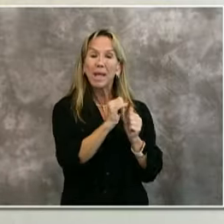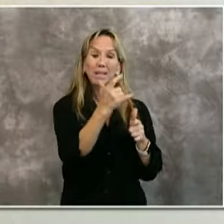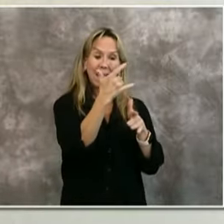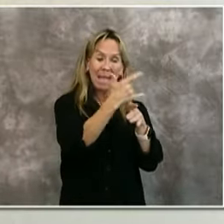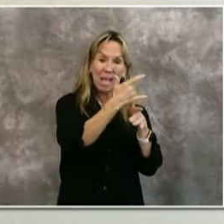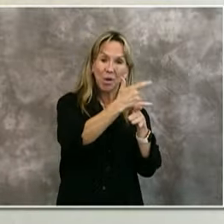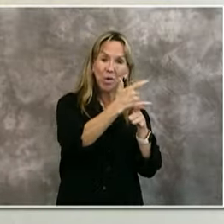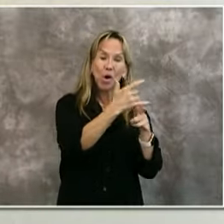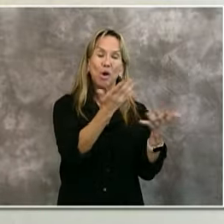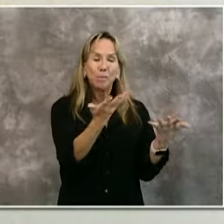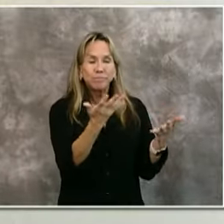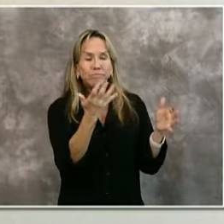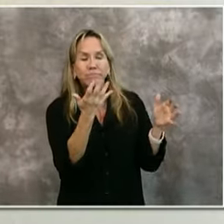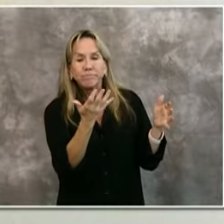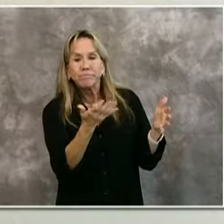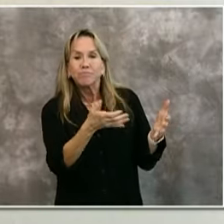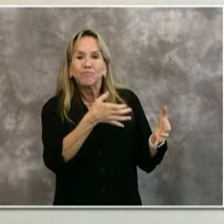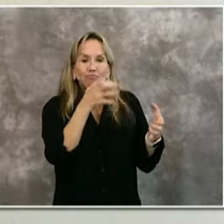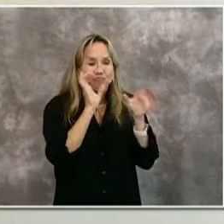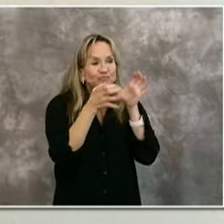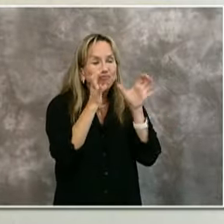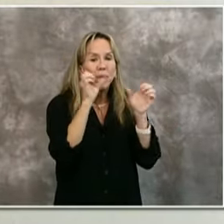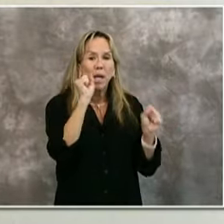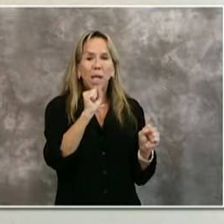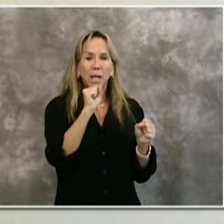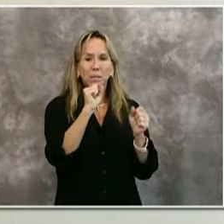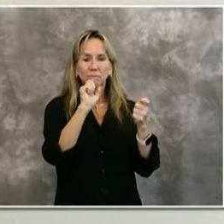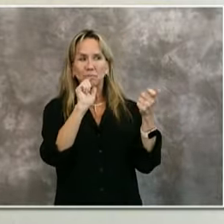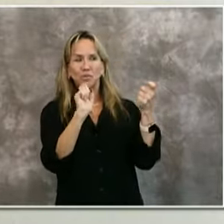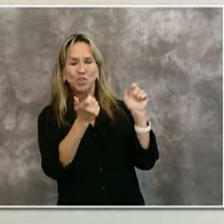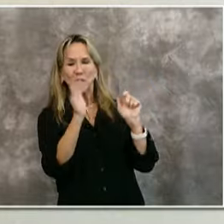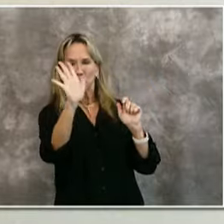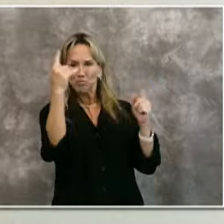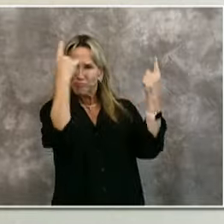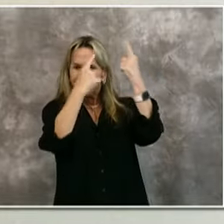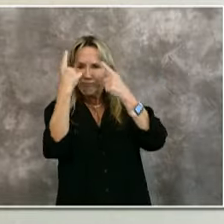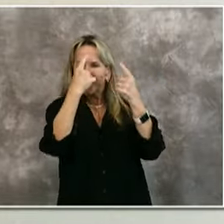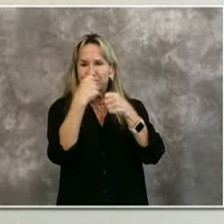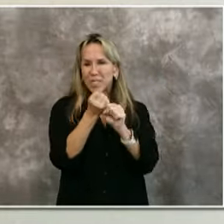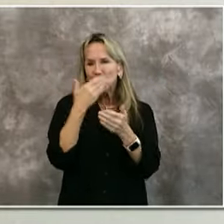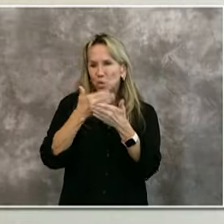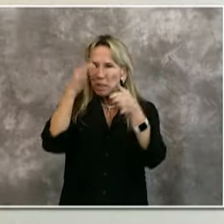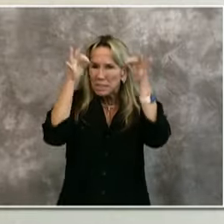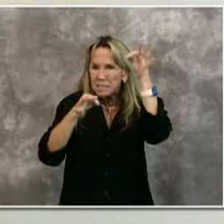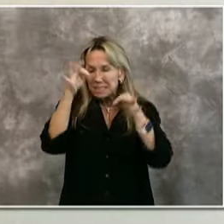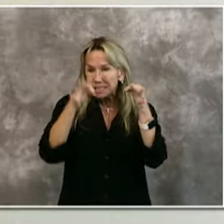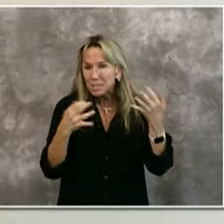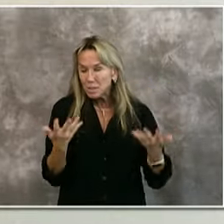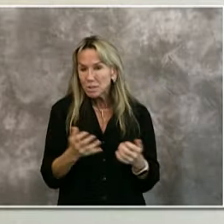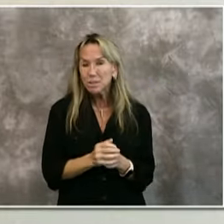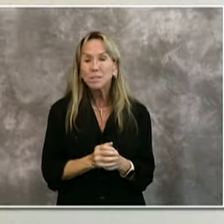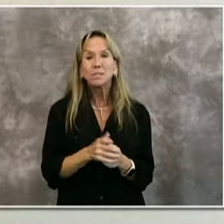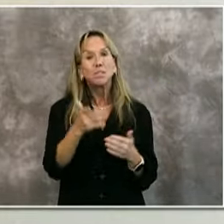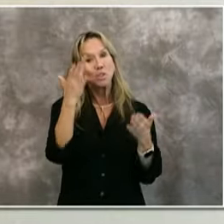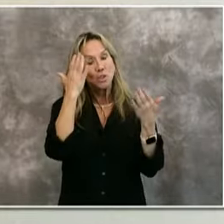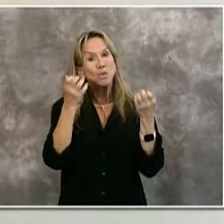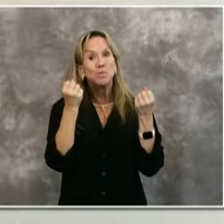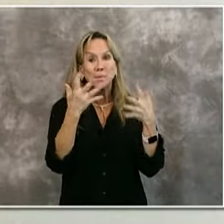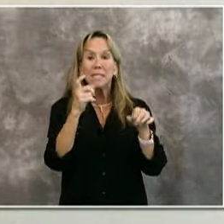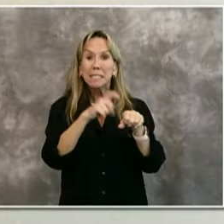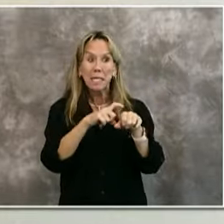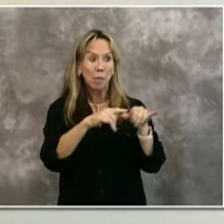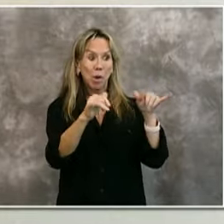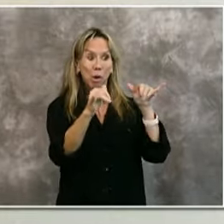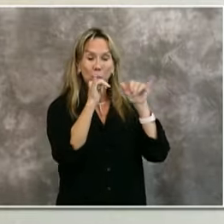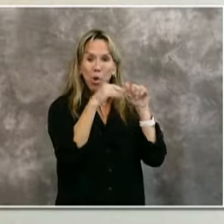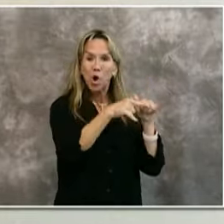impair judgment and may lead to less compliance with physical distancing guidance. Loud bar settings often require really